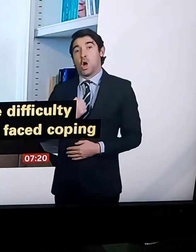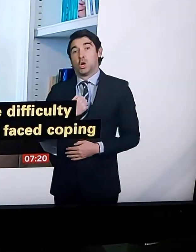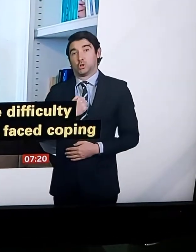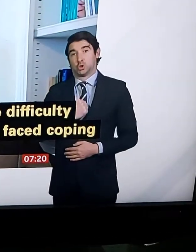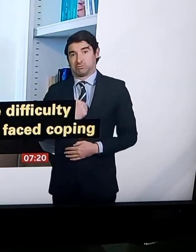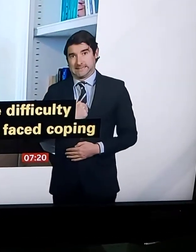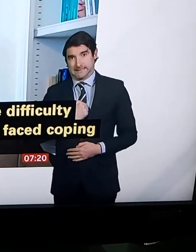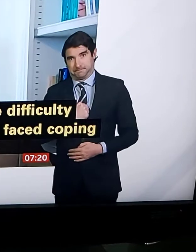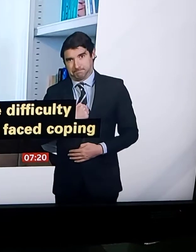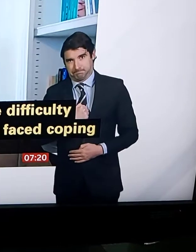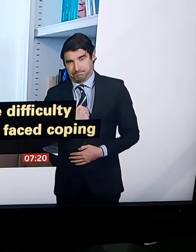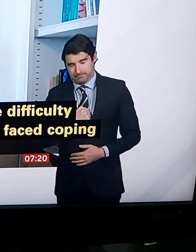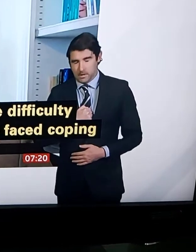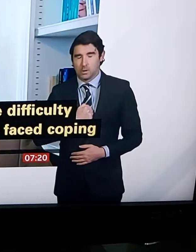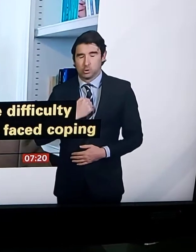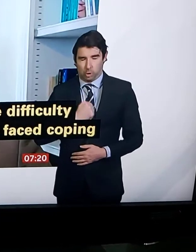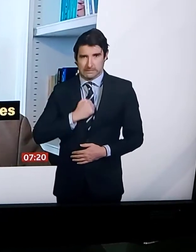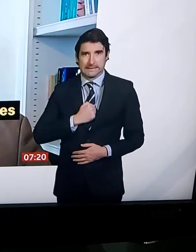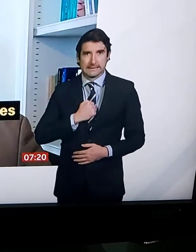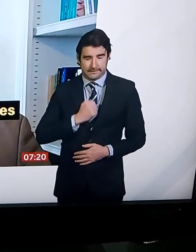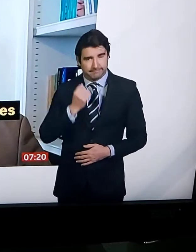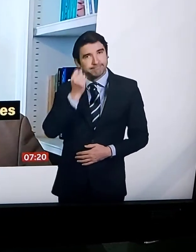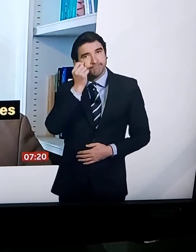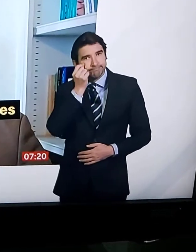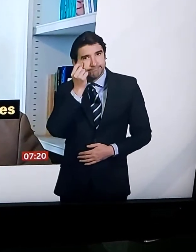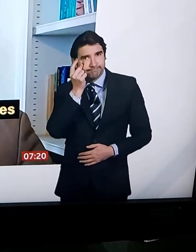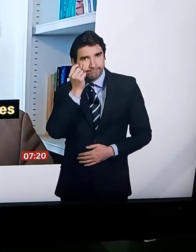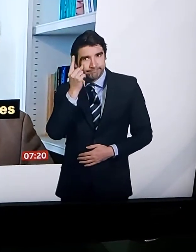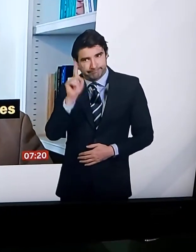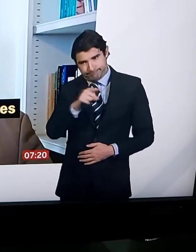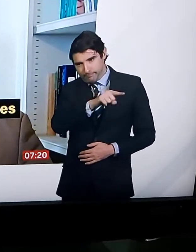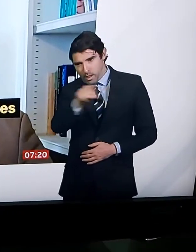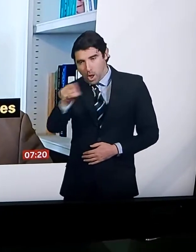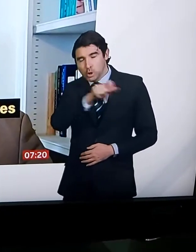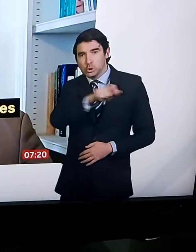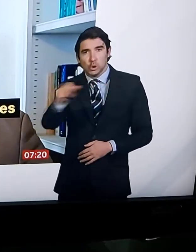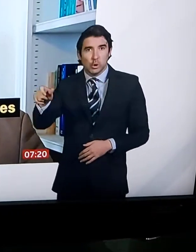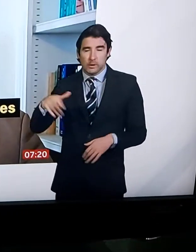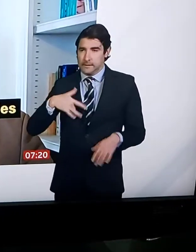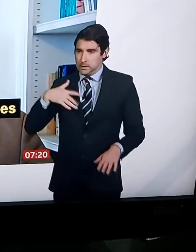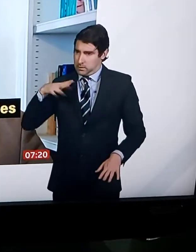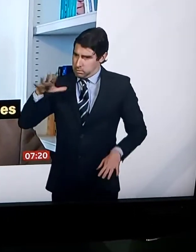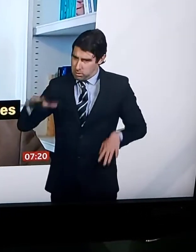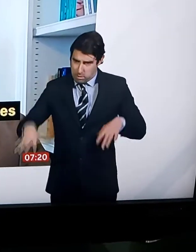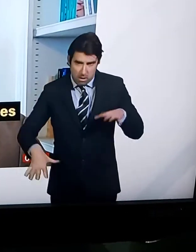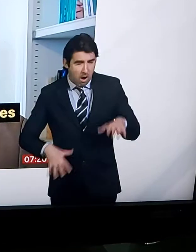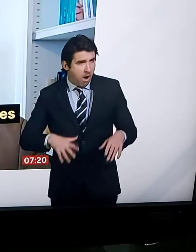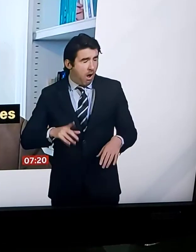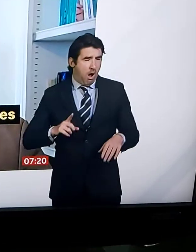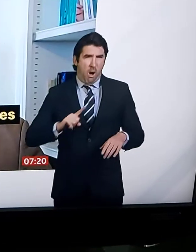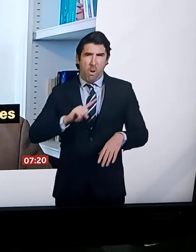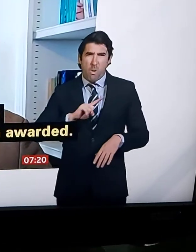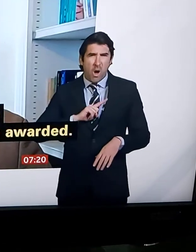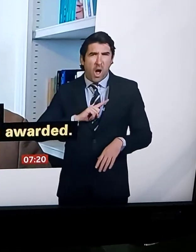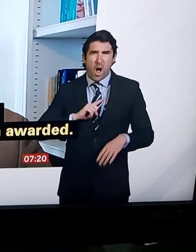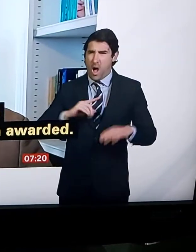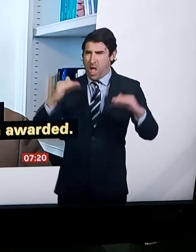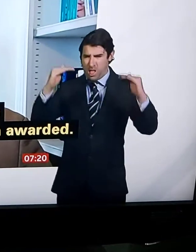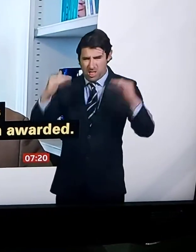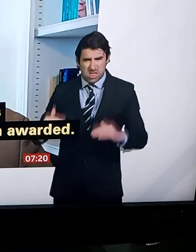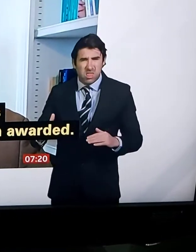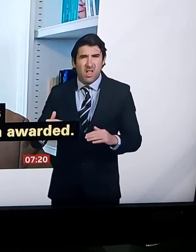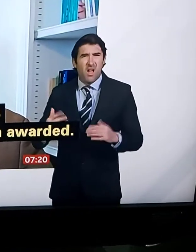that young people have faced coping with the receipt of grades that they were unable to understand the basis on